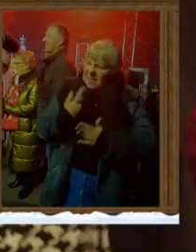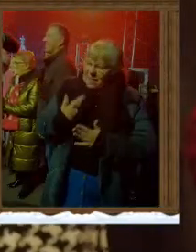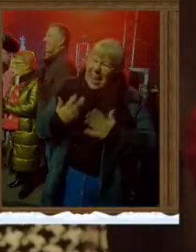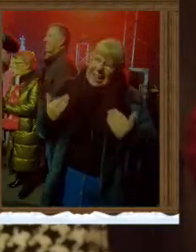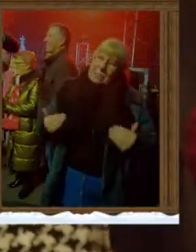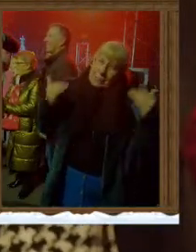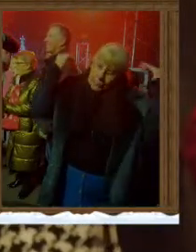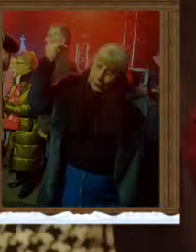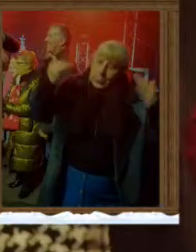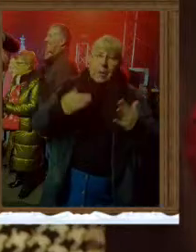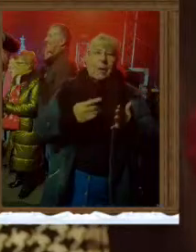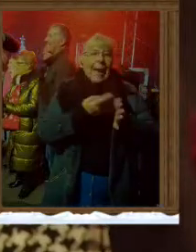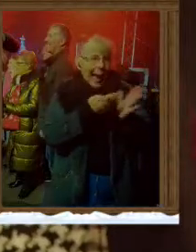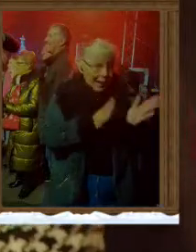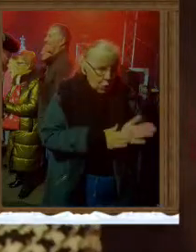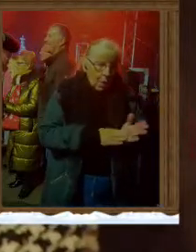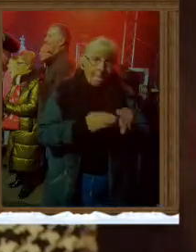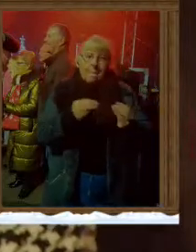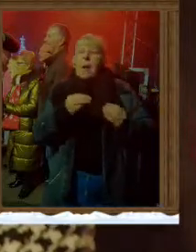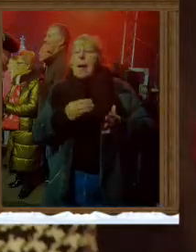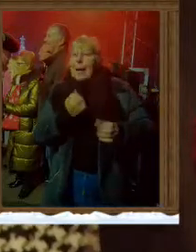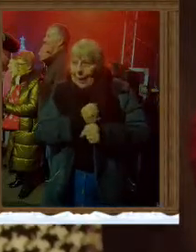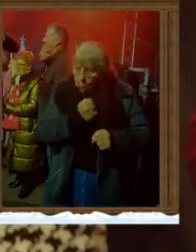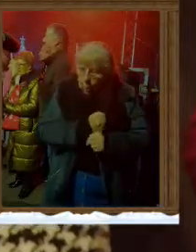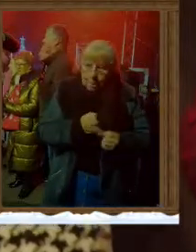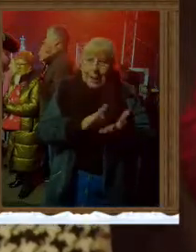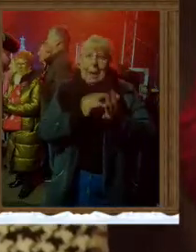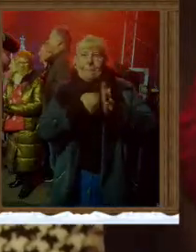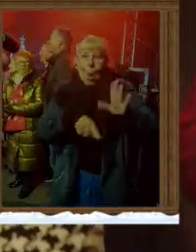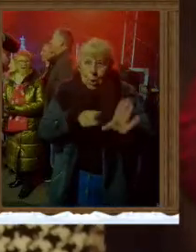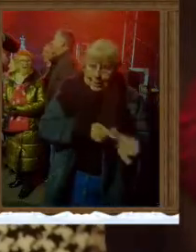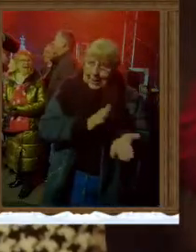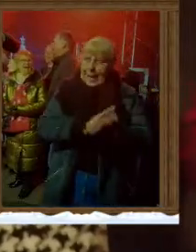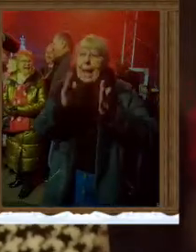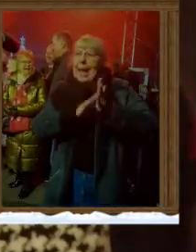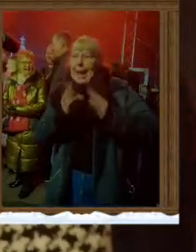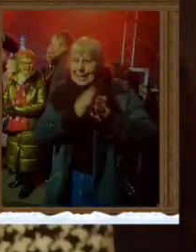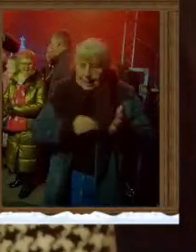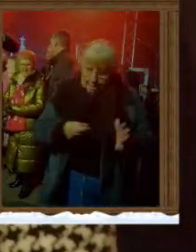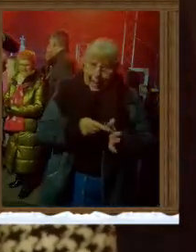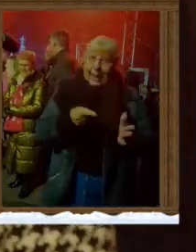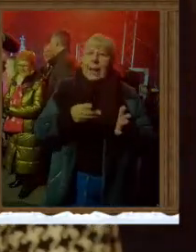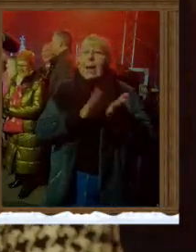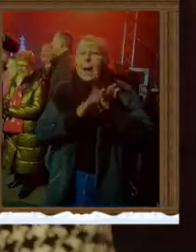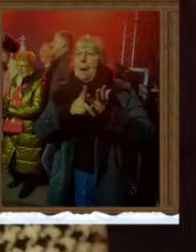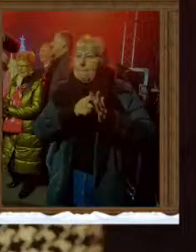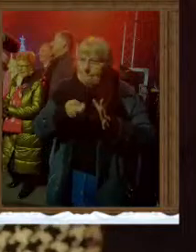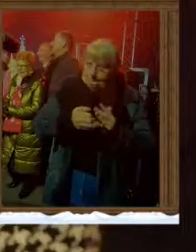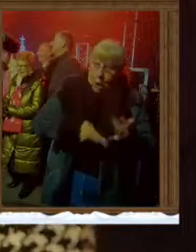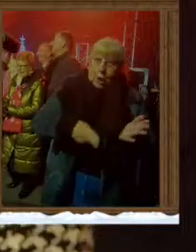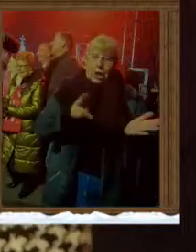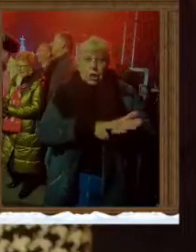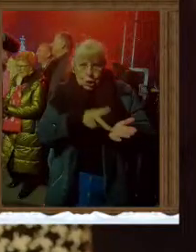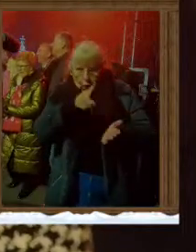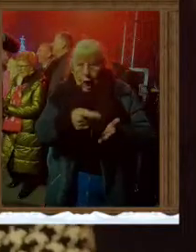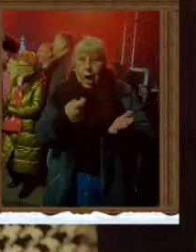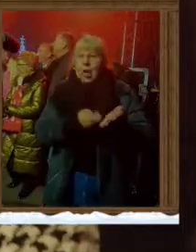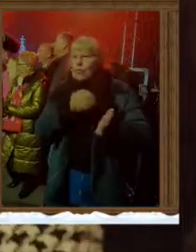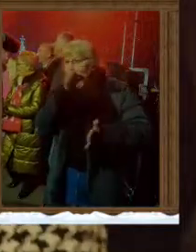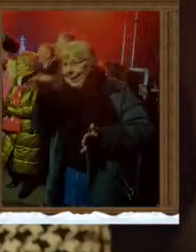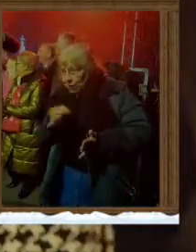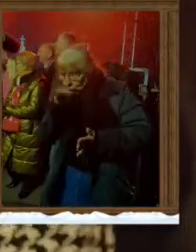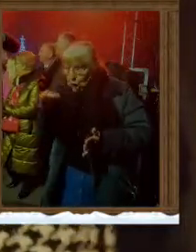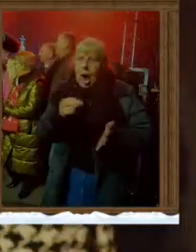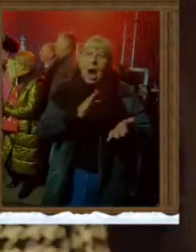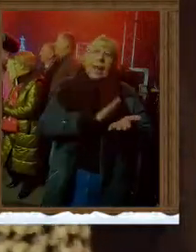Antrim, Hazelbank, Mossley, and Glen Gormley. Yeah. And I'm sure there's another and one. Town. Monkstown. Can't forget about